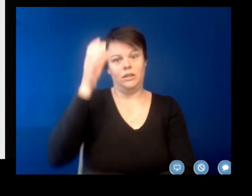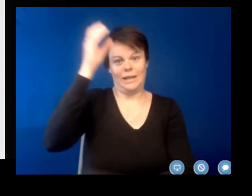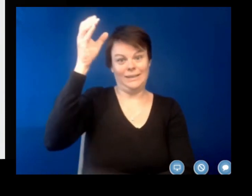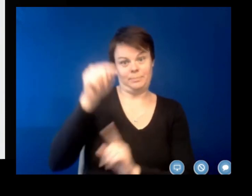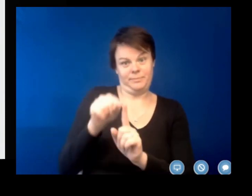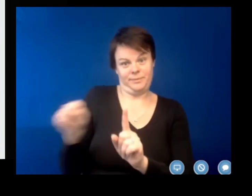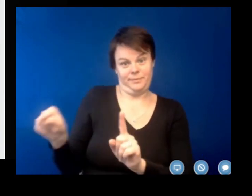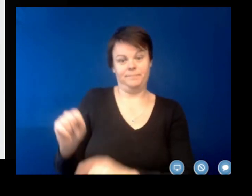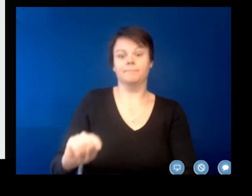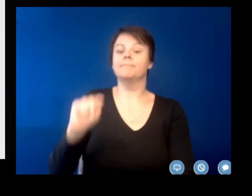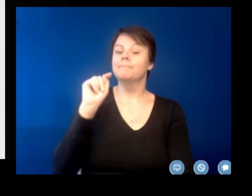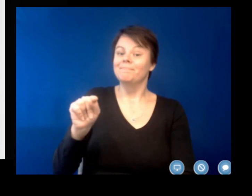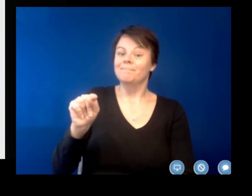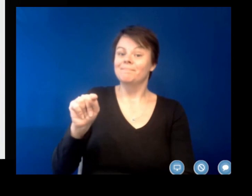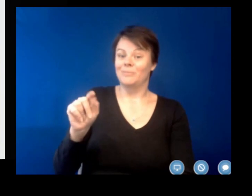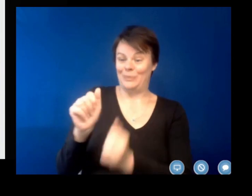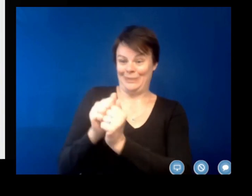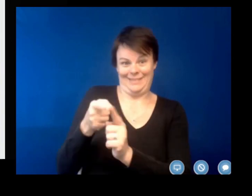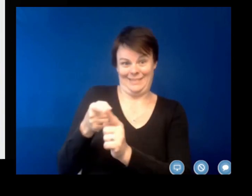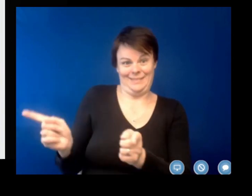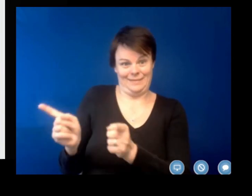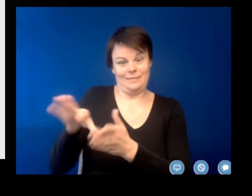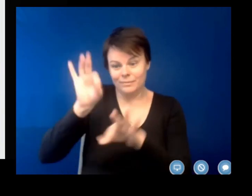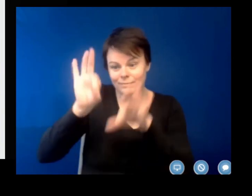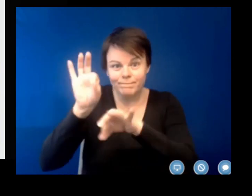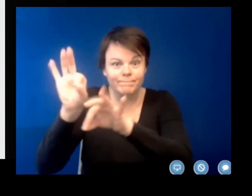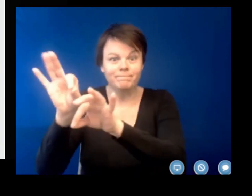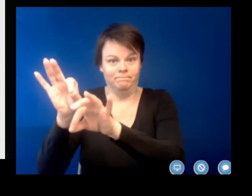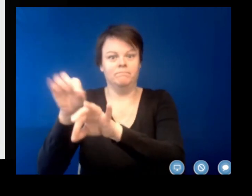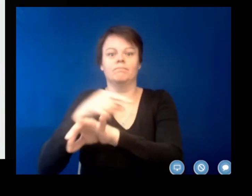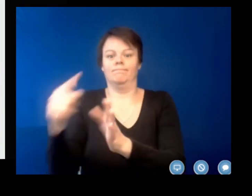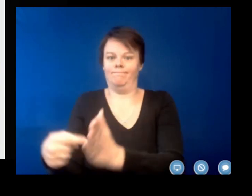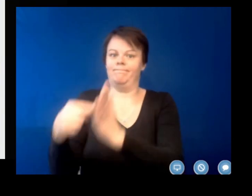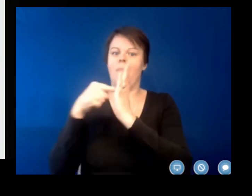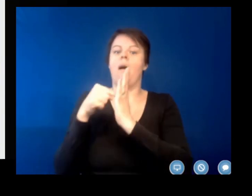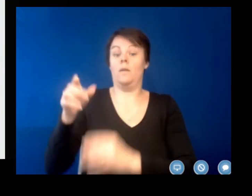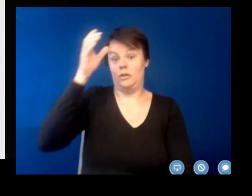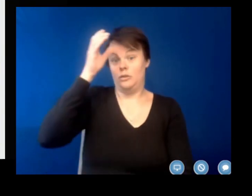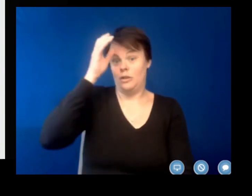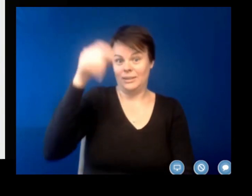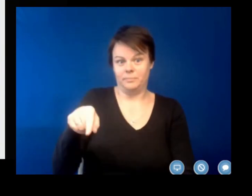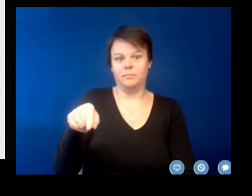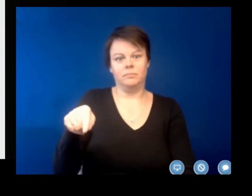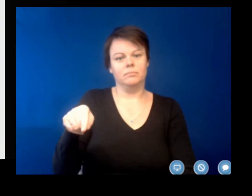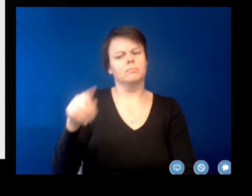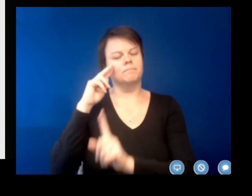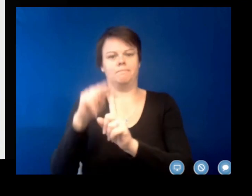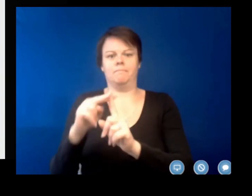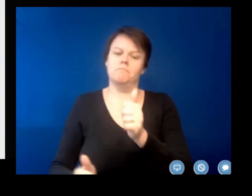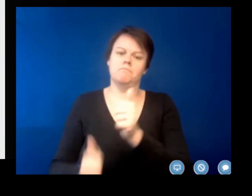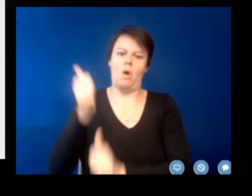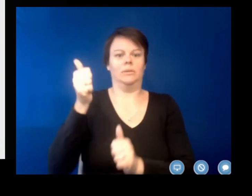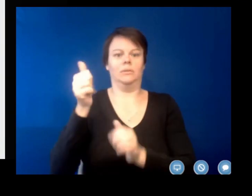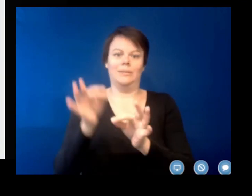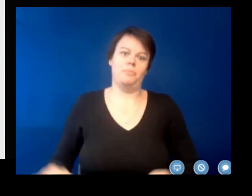just mention the first meta-study which was carried out in 2011 on global learning and